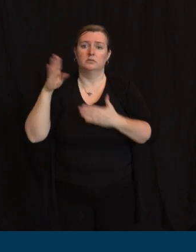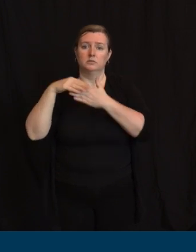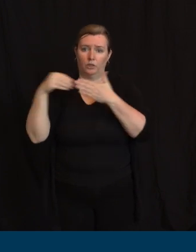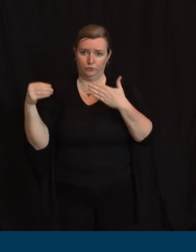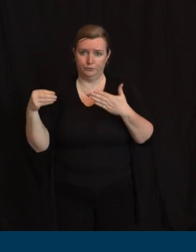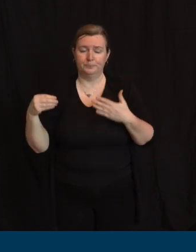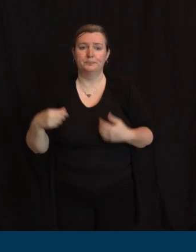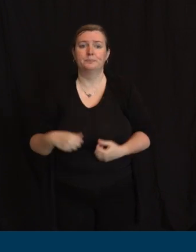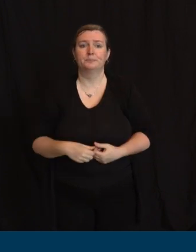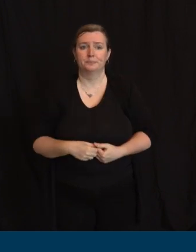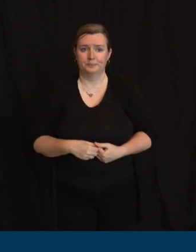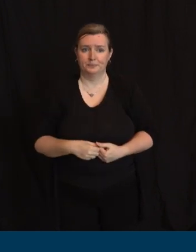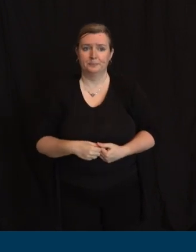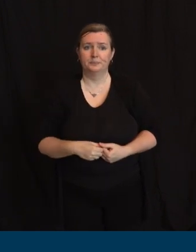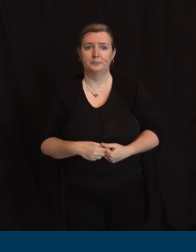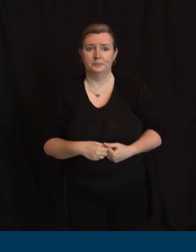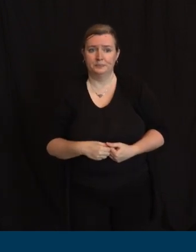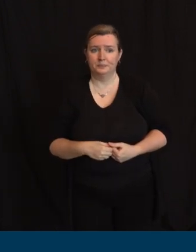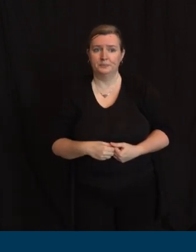governors, but our assessment